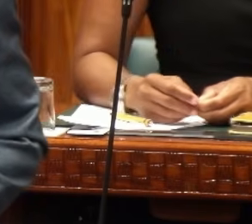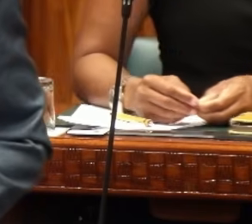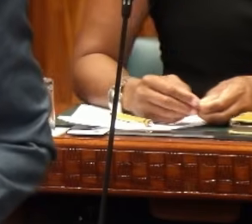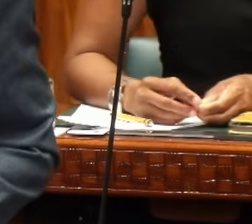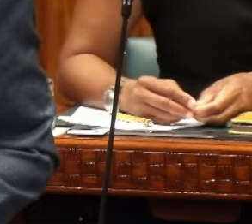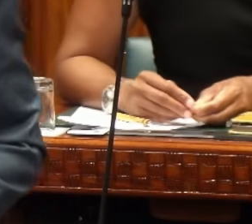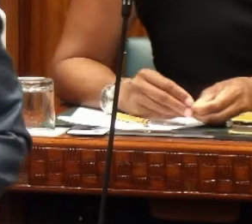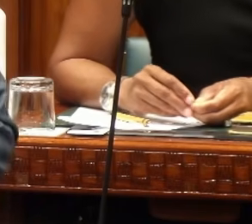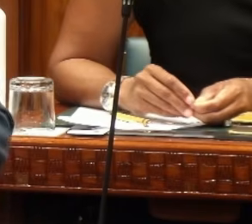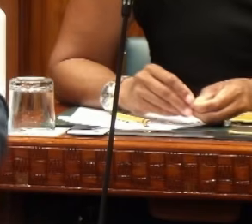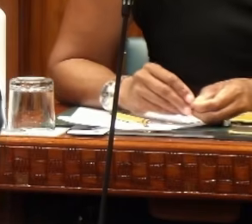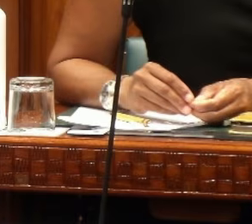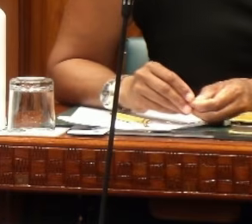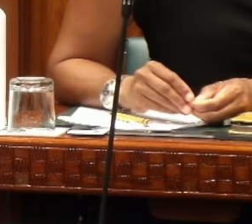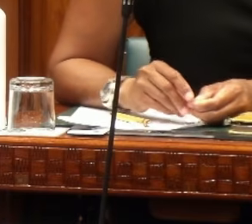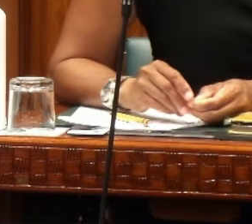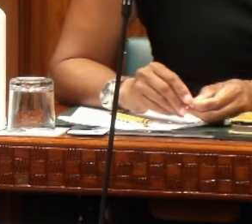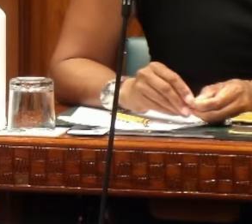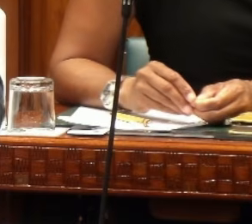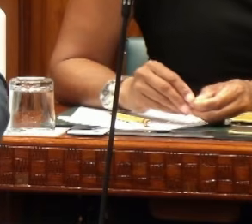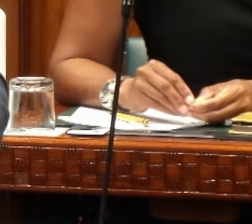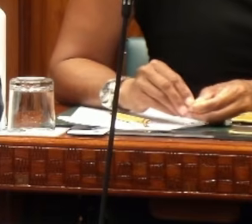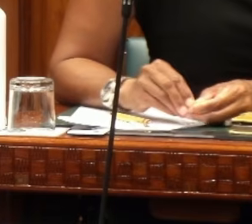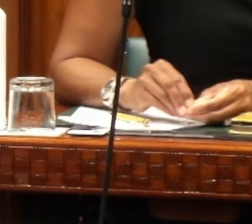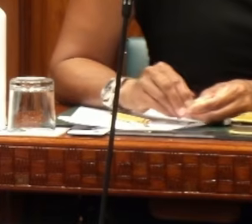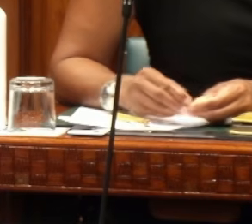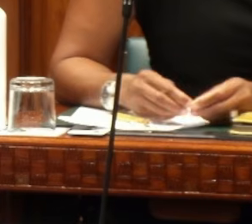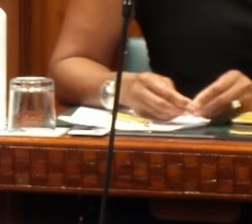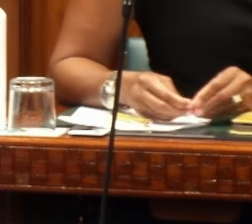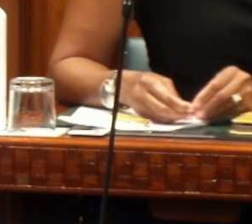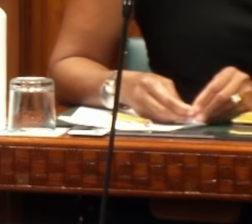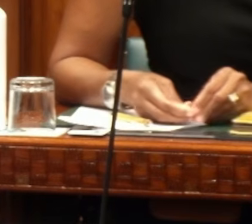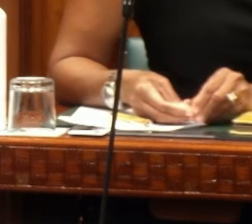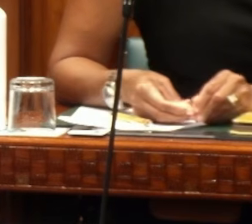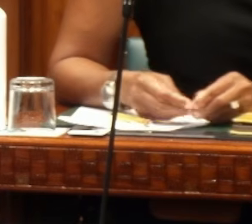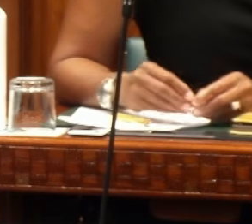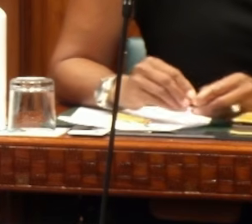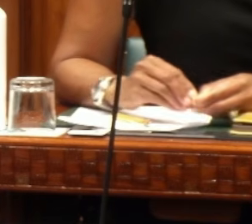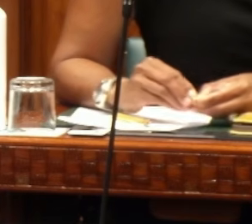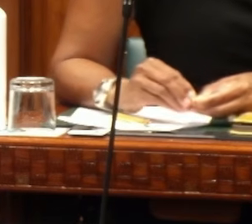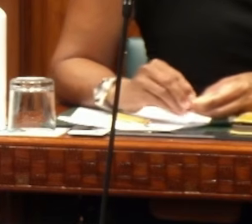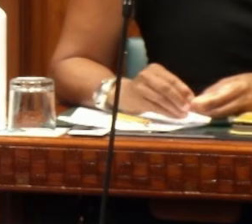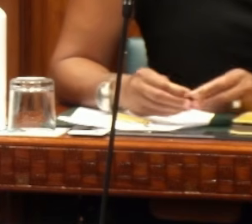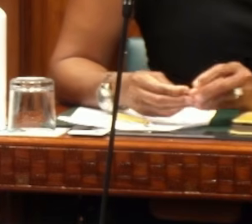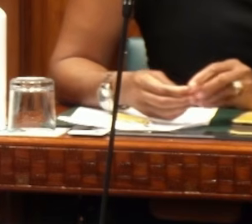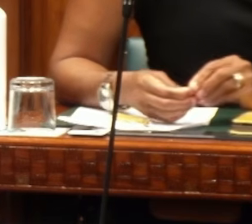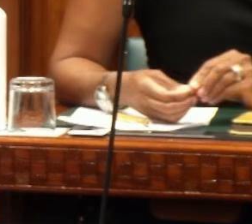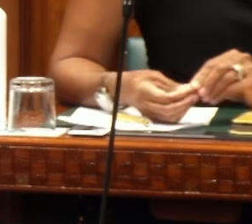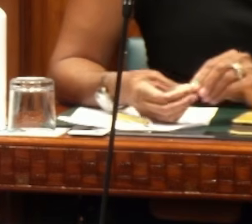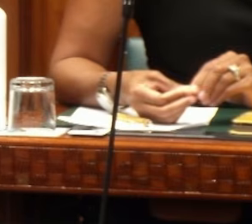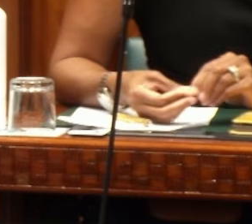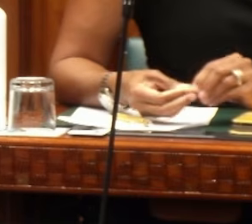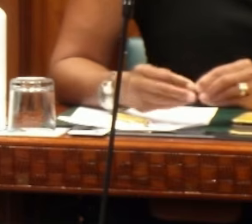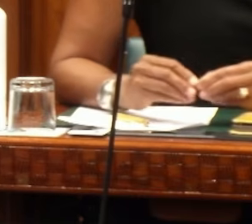endorsing an intelligence sharing platform through the Oceania Customs Organization, a landmark step to combat transnational